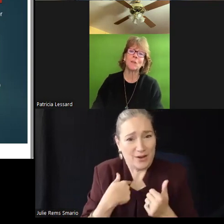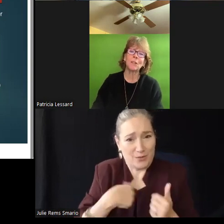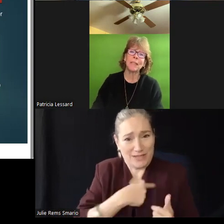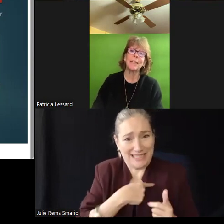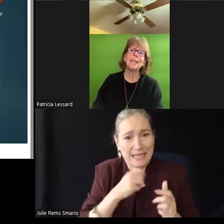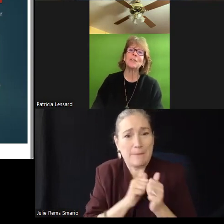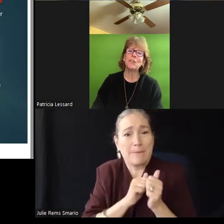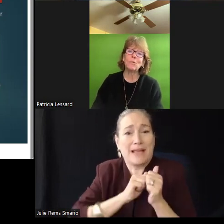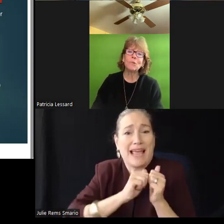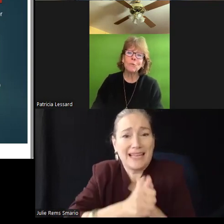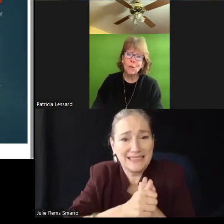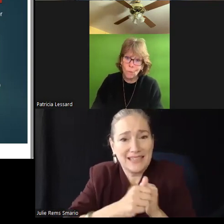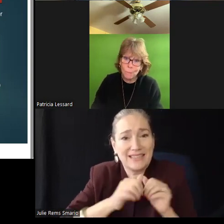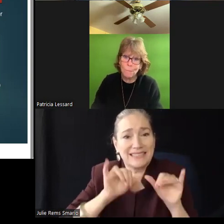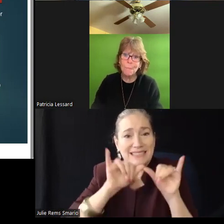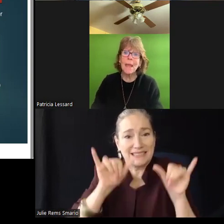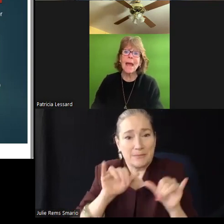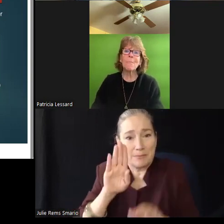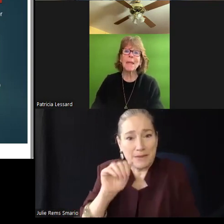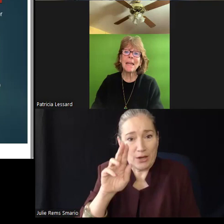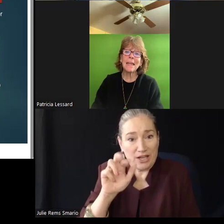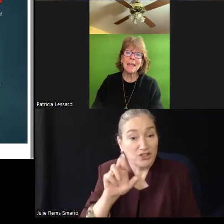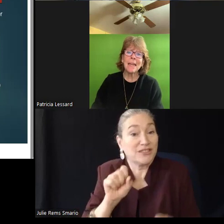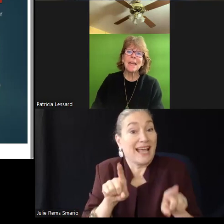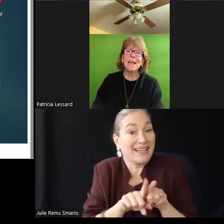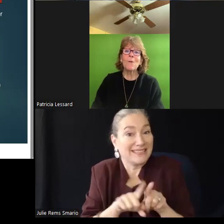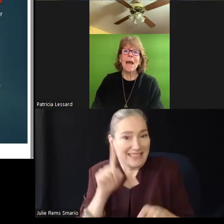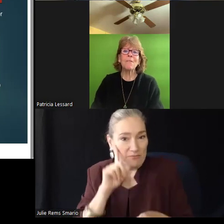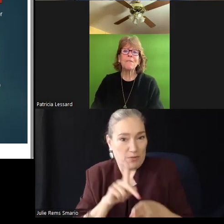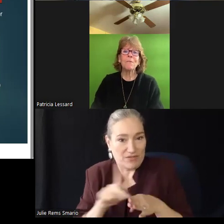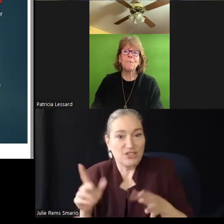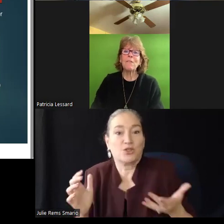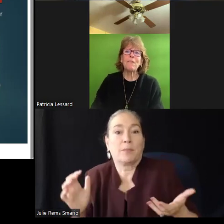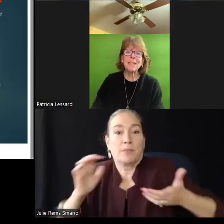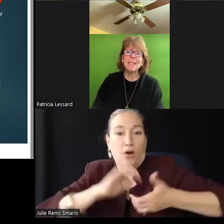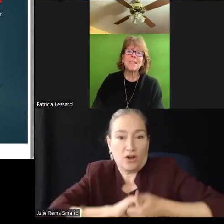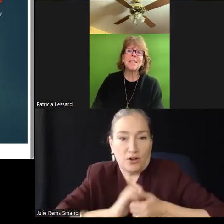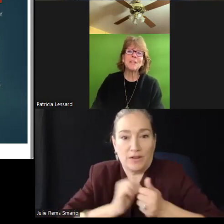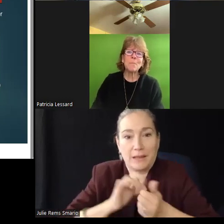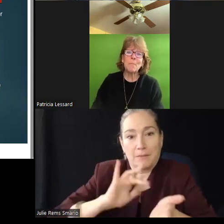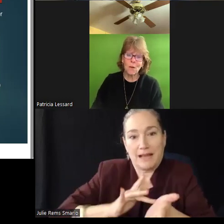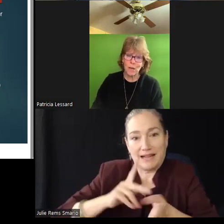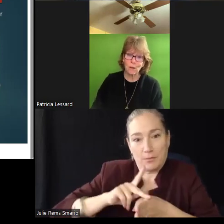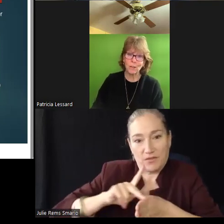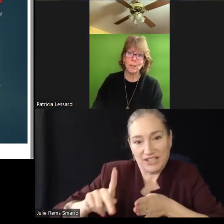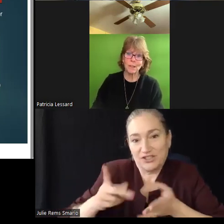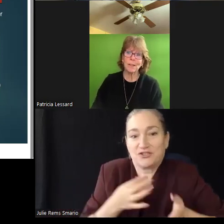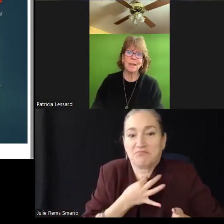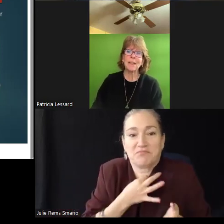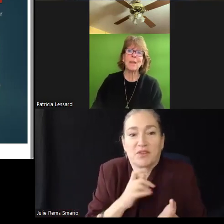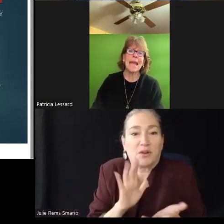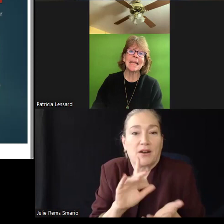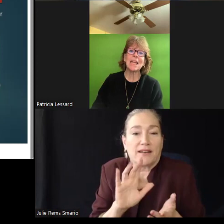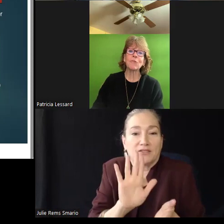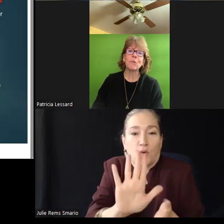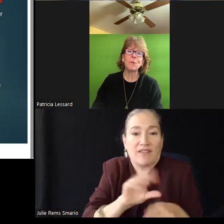and unfortunately so true. How many have we faced system barriers